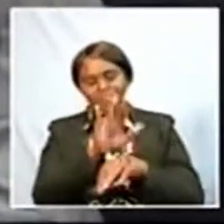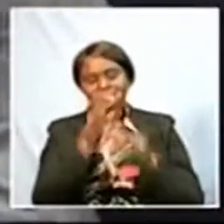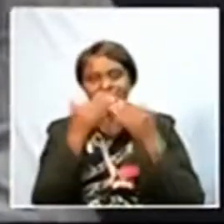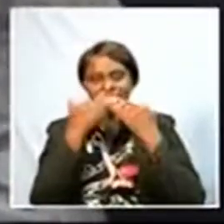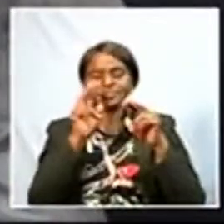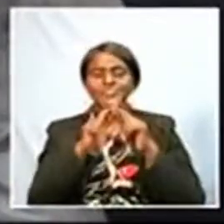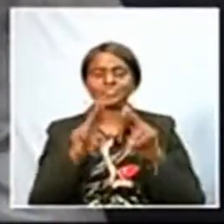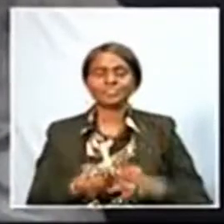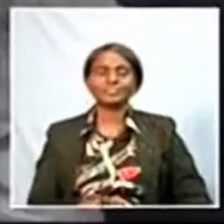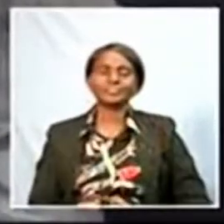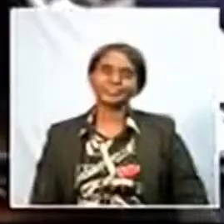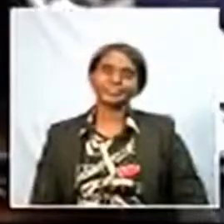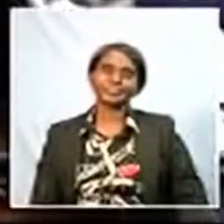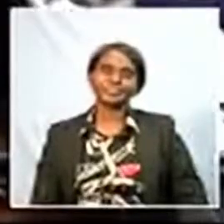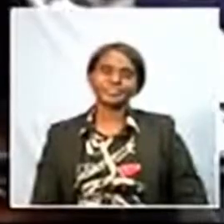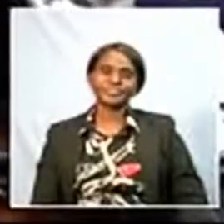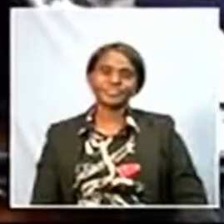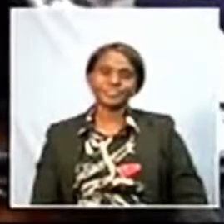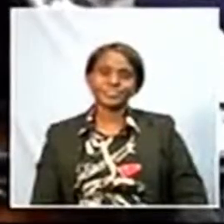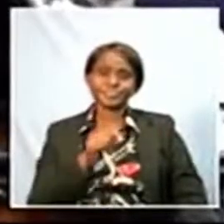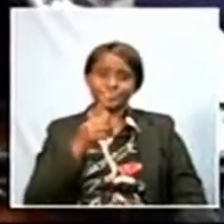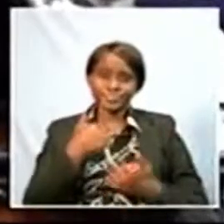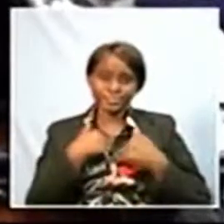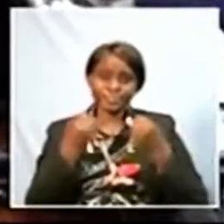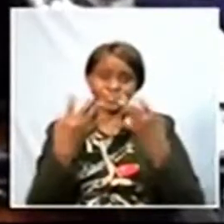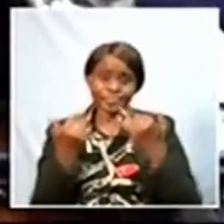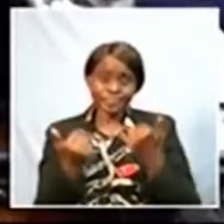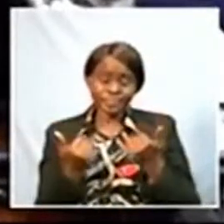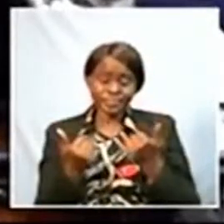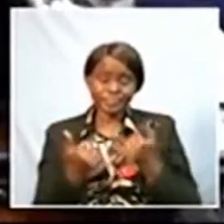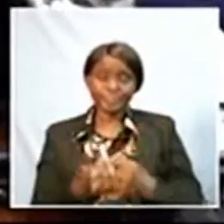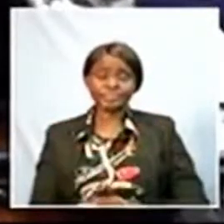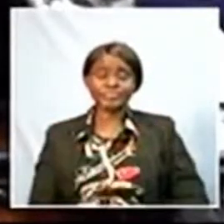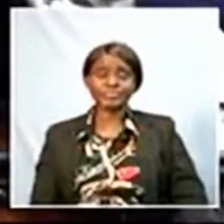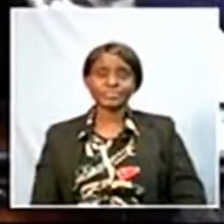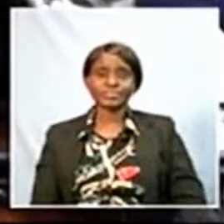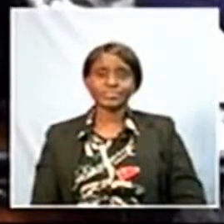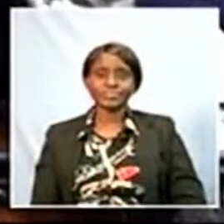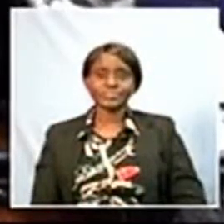Chair. So how much do you have now?